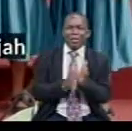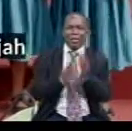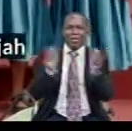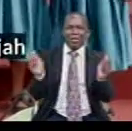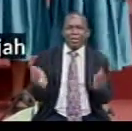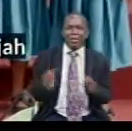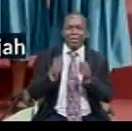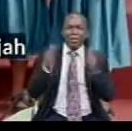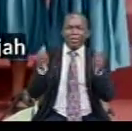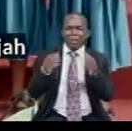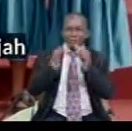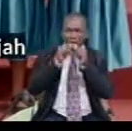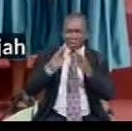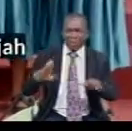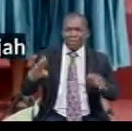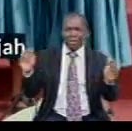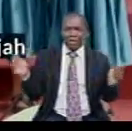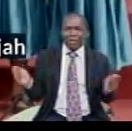Blessed.